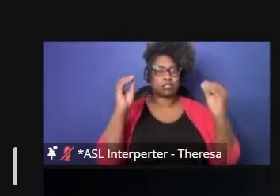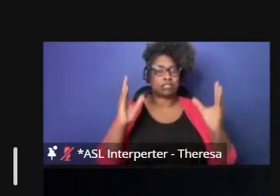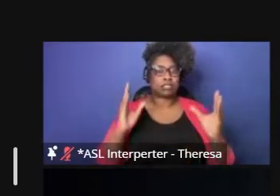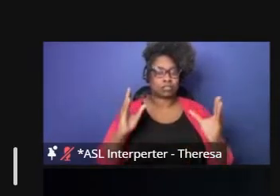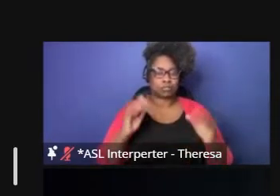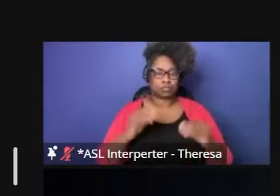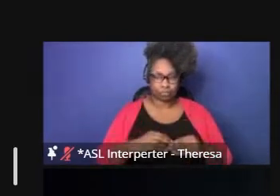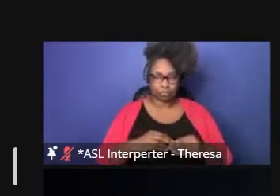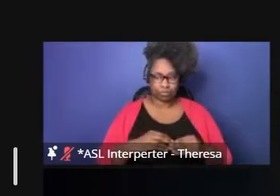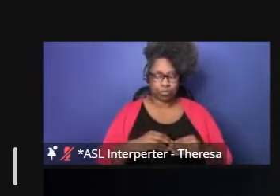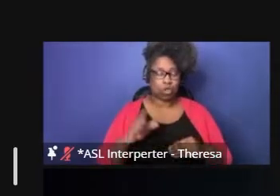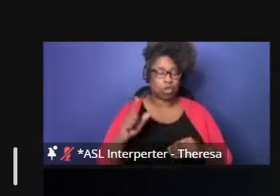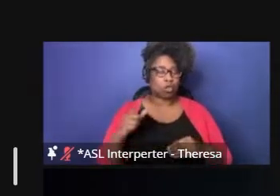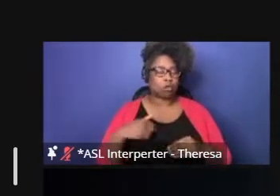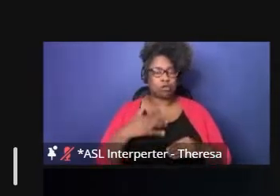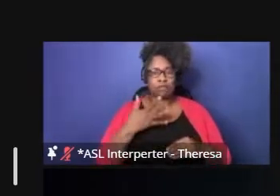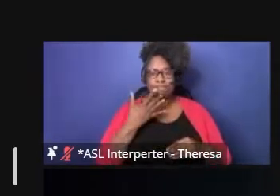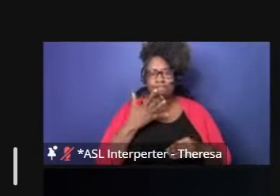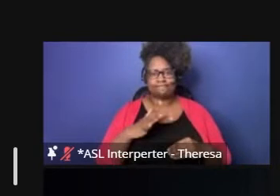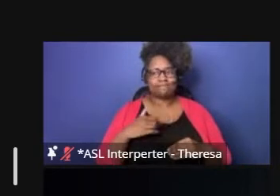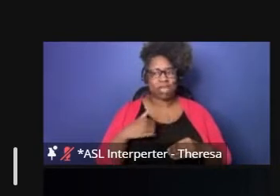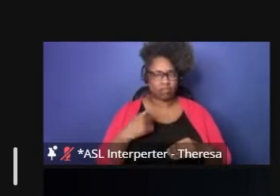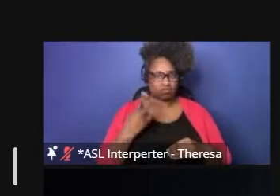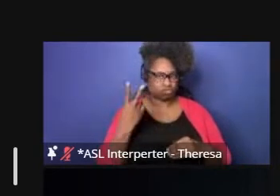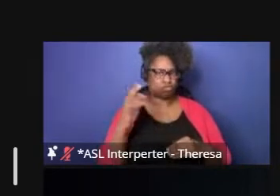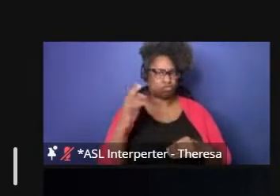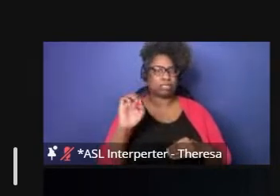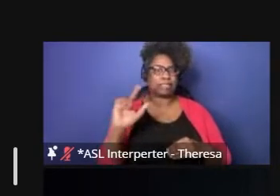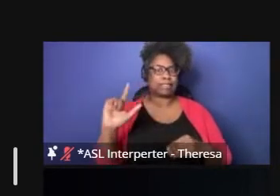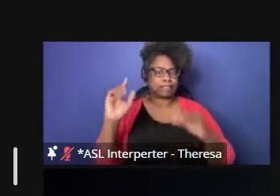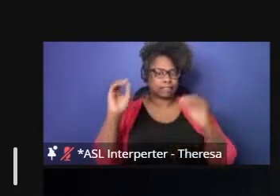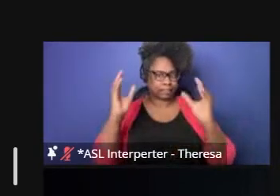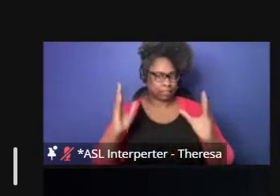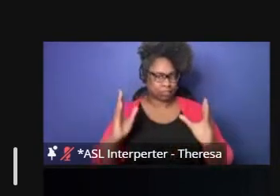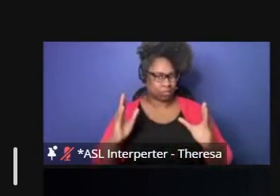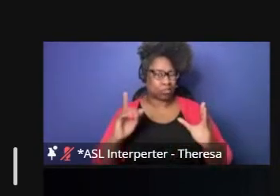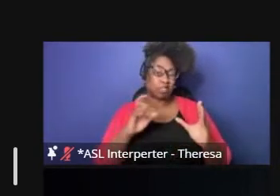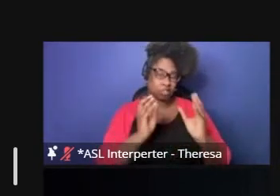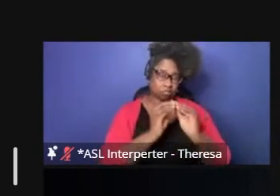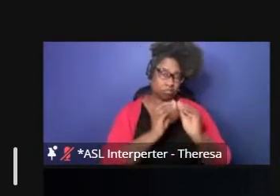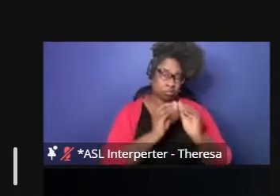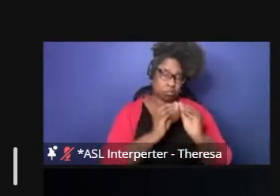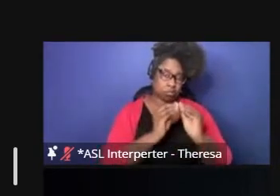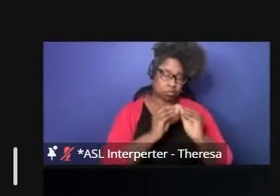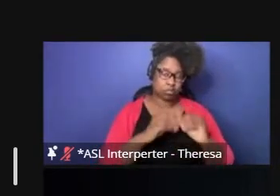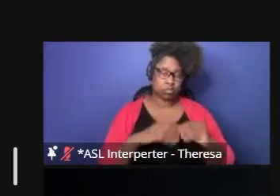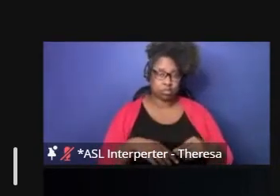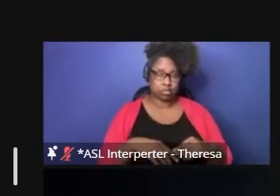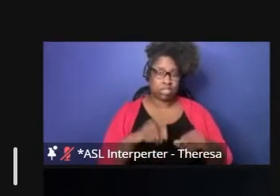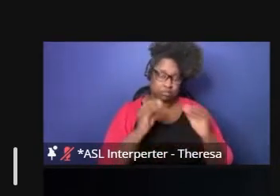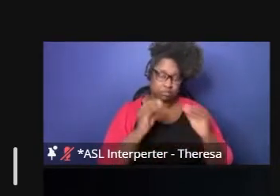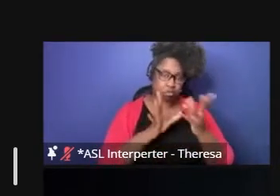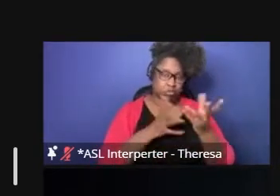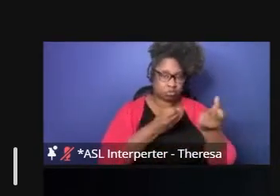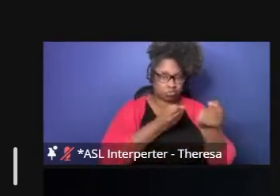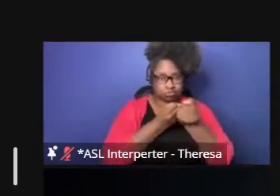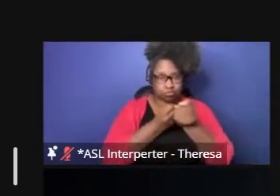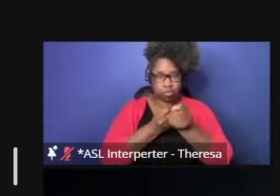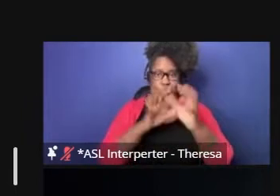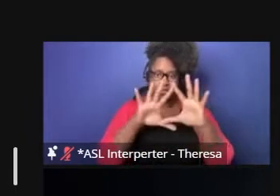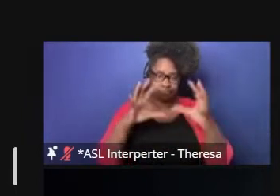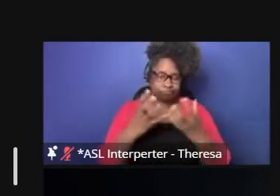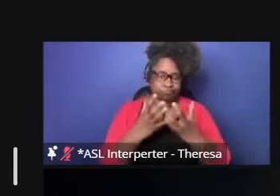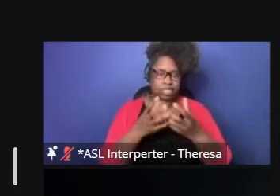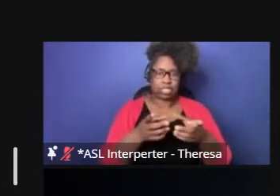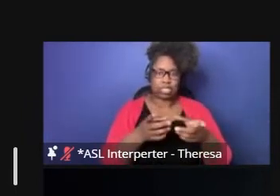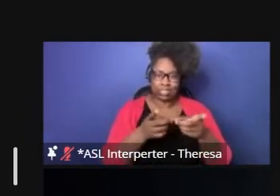have, we've grown to 2, even though we probably need a lot more support than that support our entire district, but also want to put